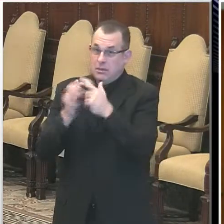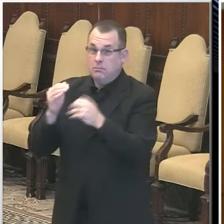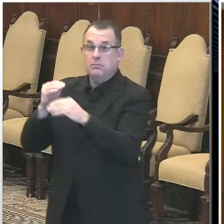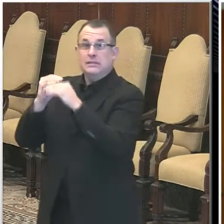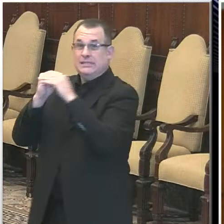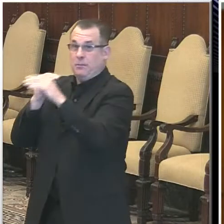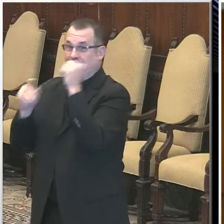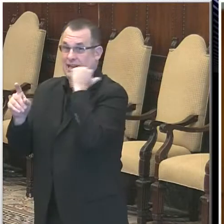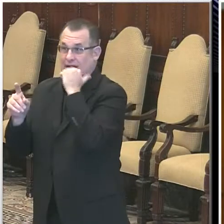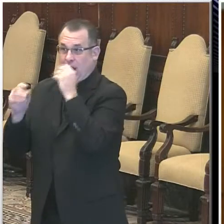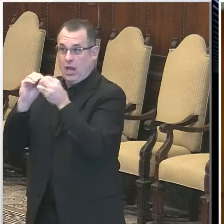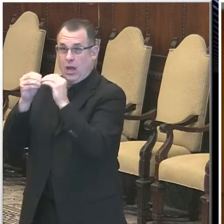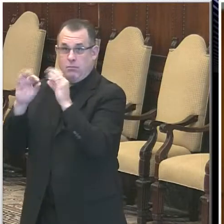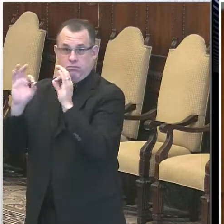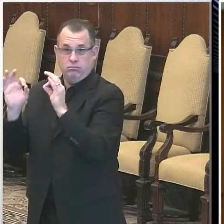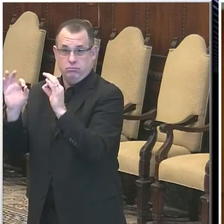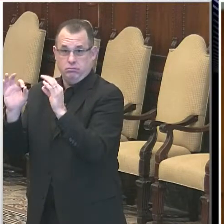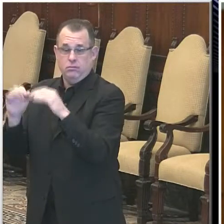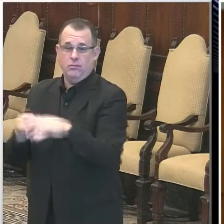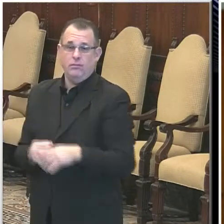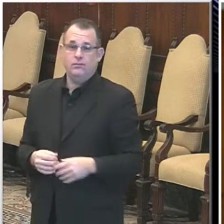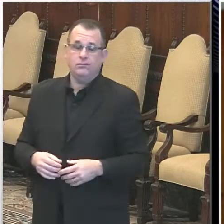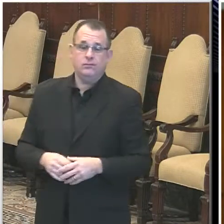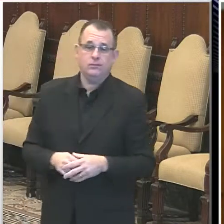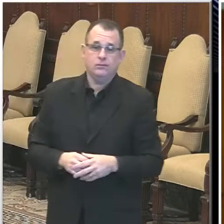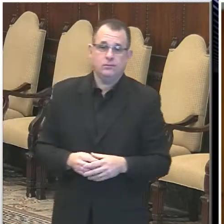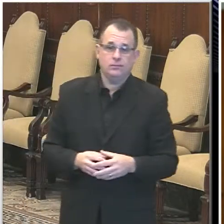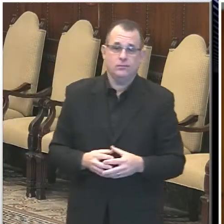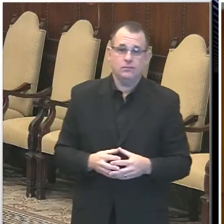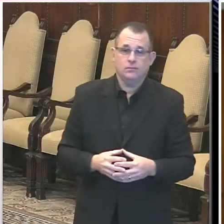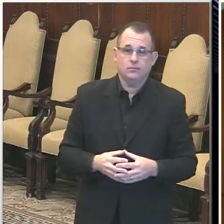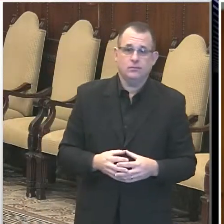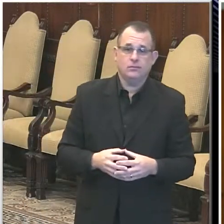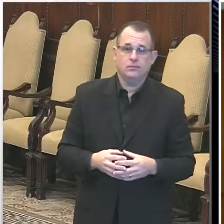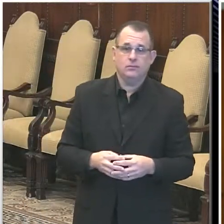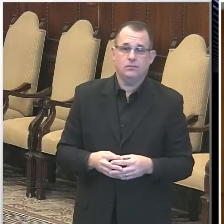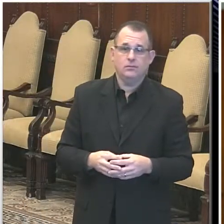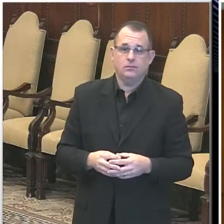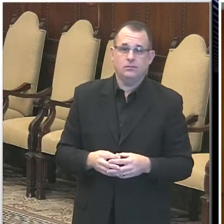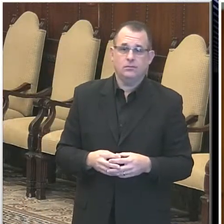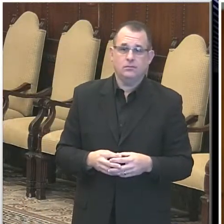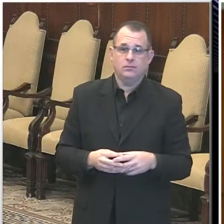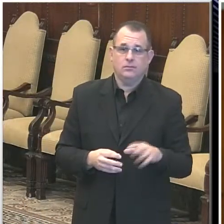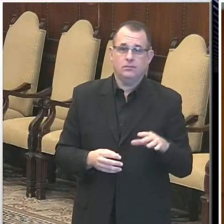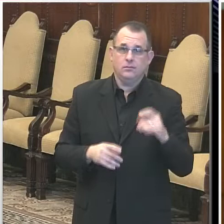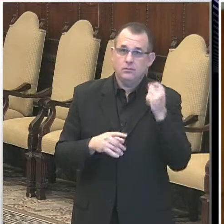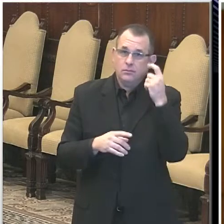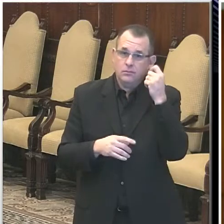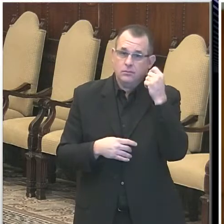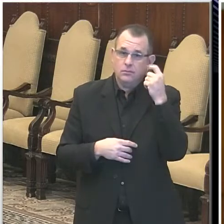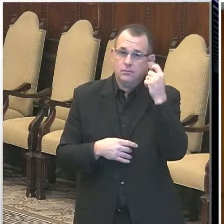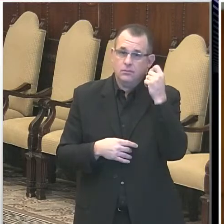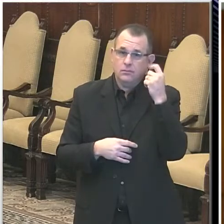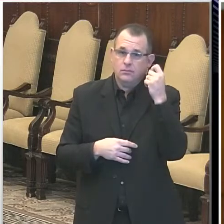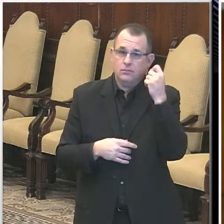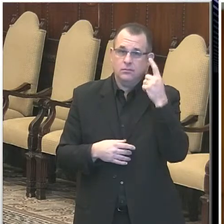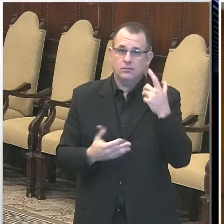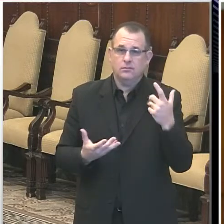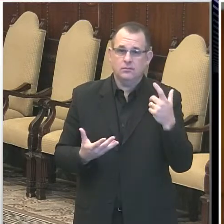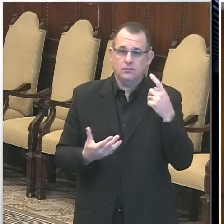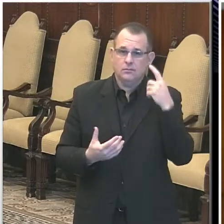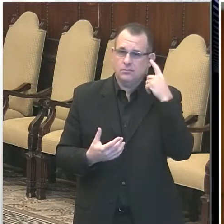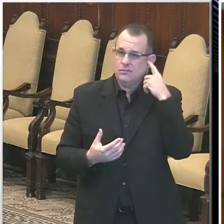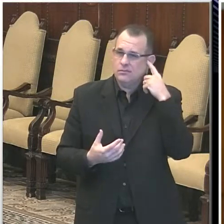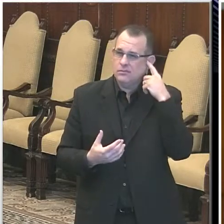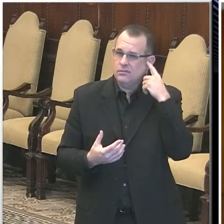cases and in deaths, but it's unclear whether we're getting all the laboratory reports we need to get in. And we are seeing